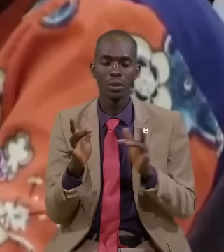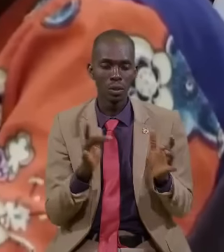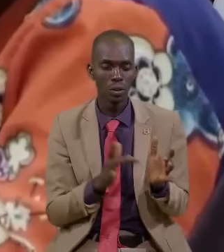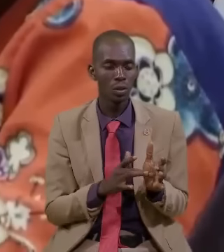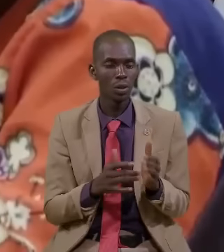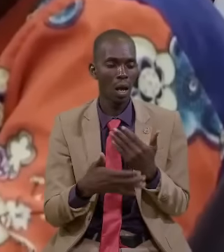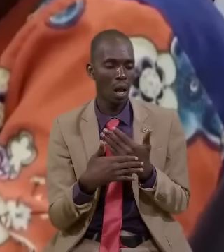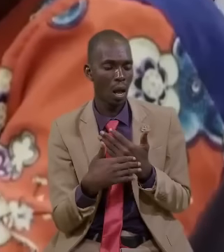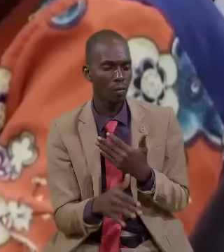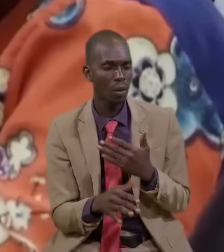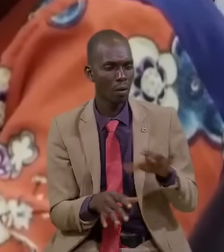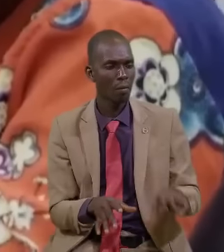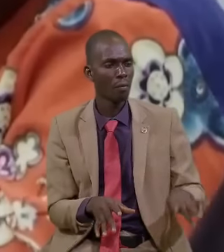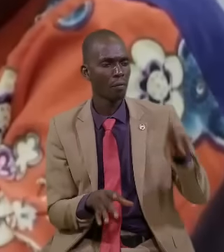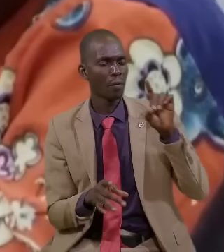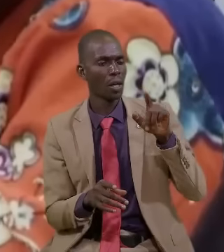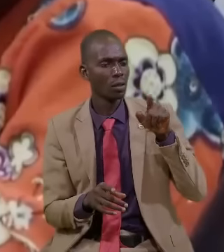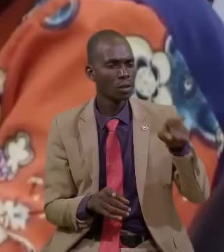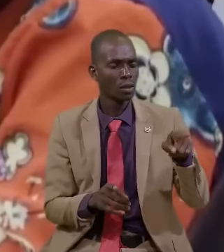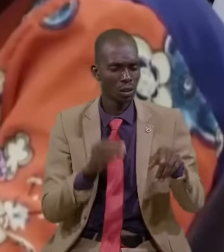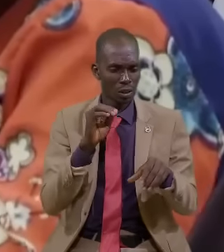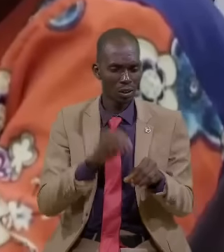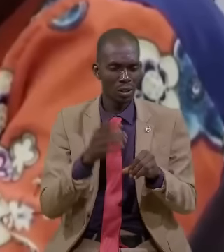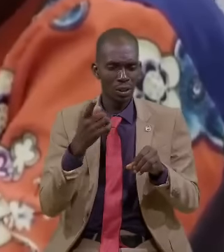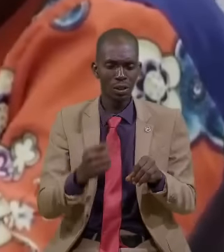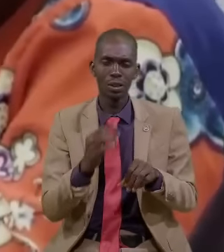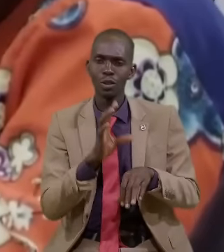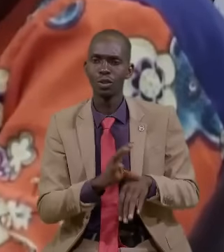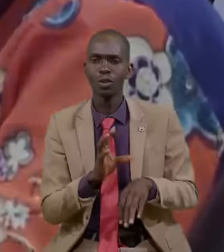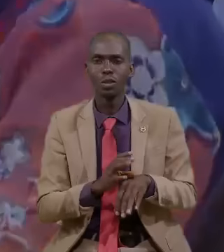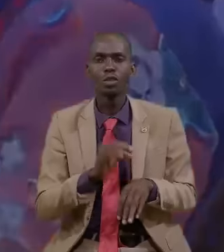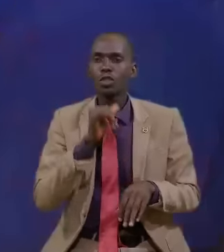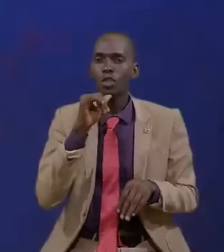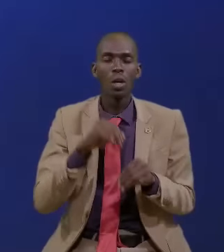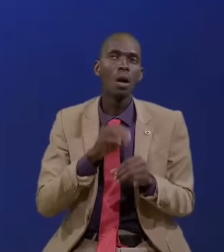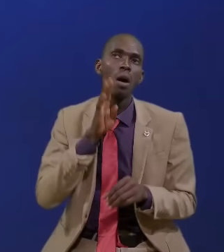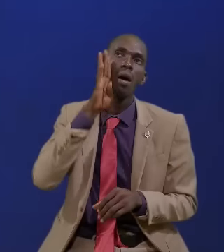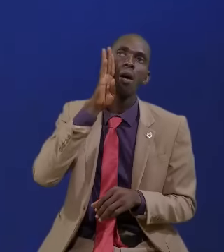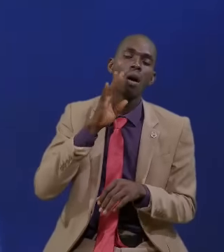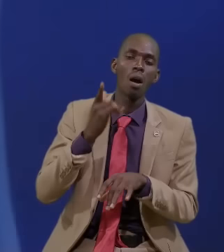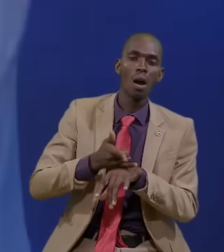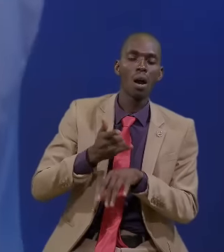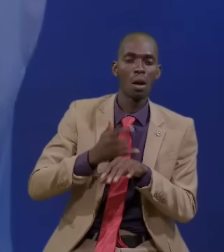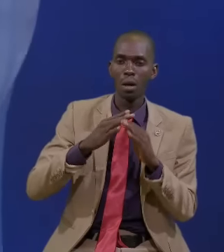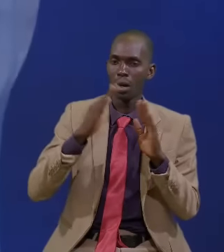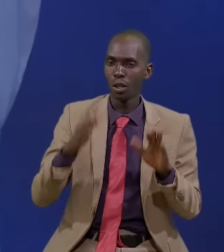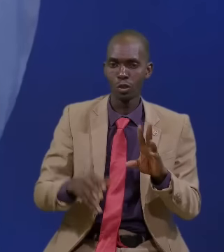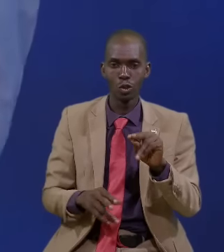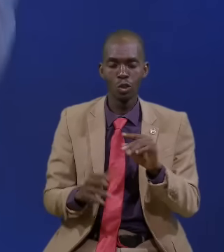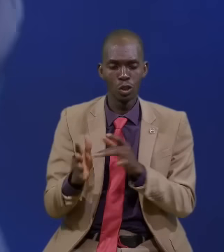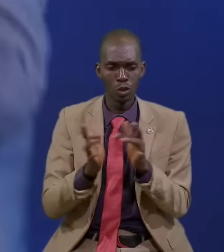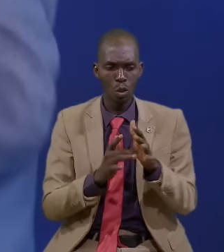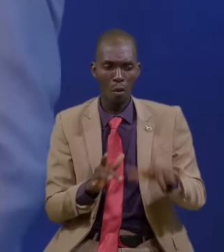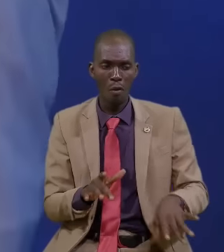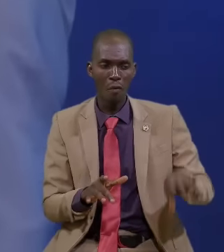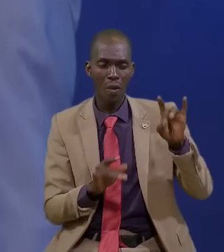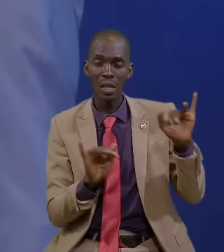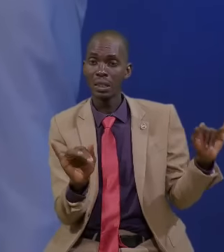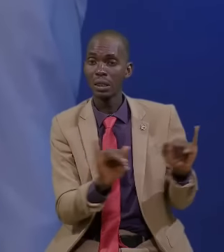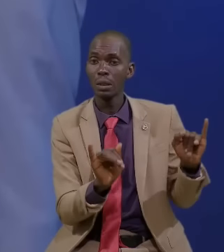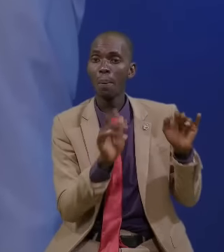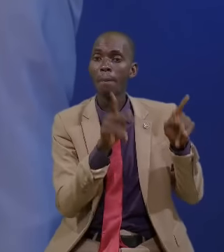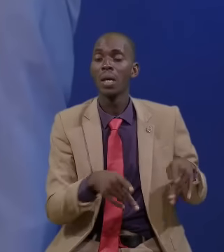him in the temple, not in the beer parlor. Jesus findeth him in the